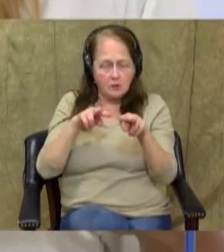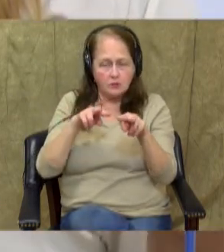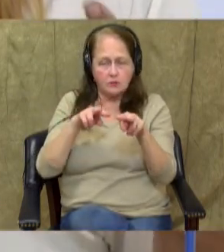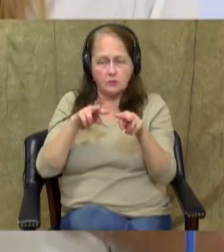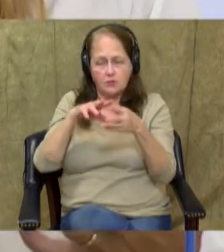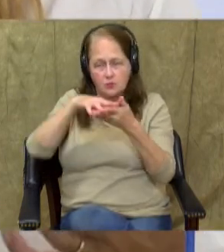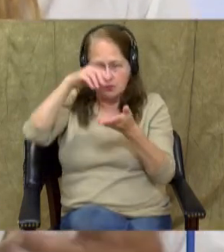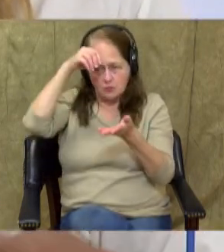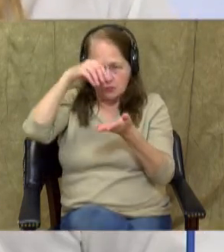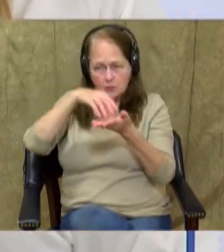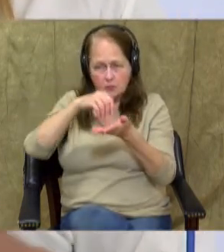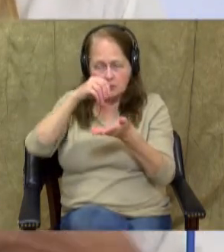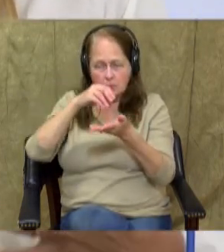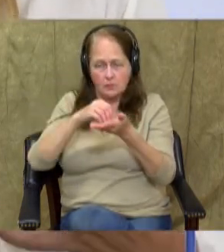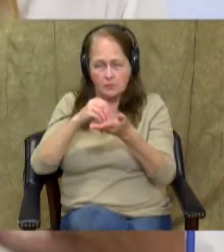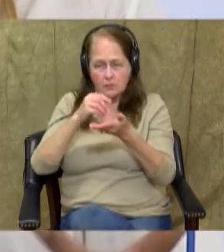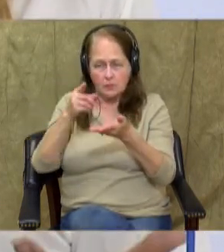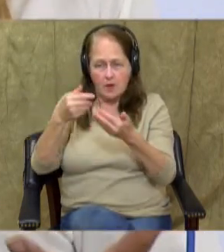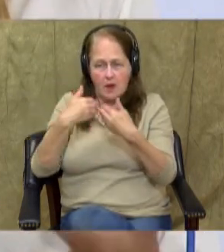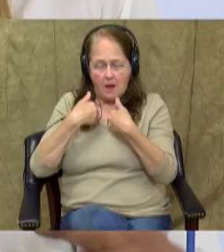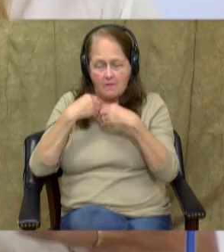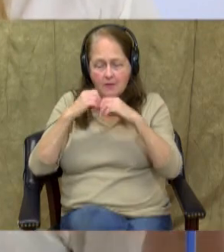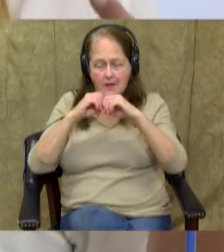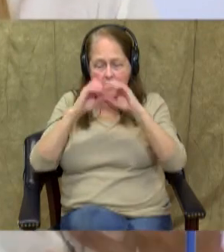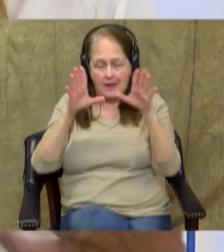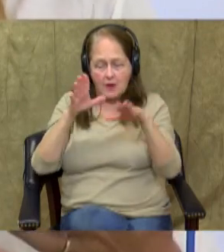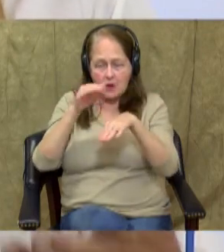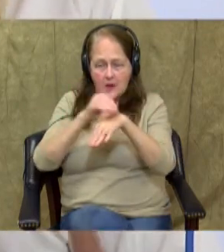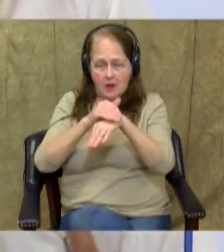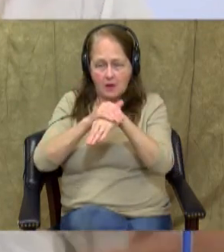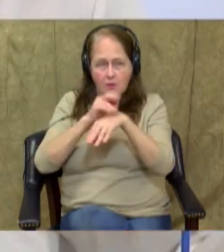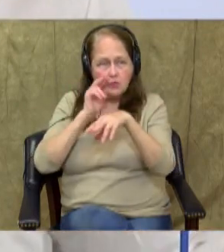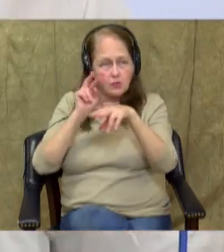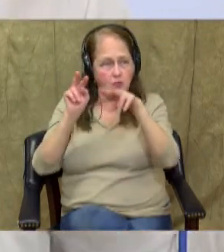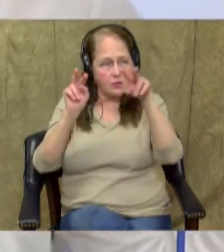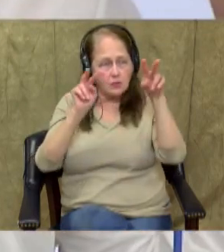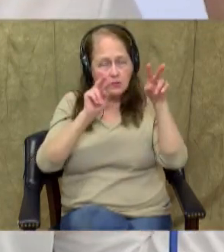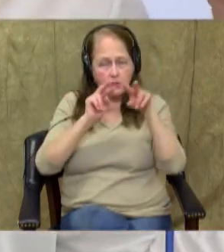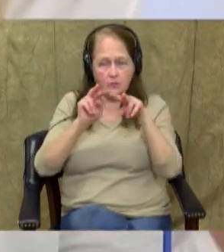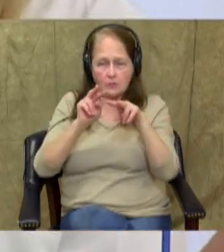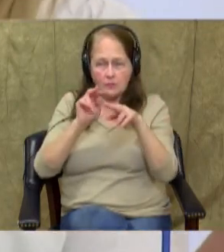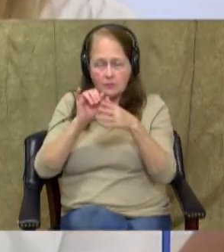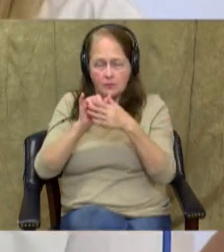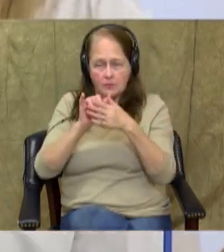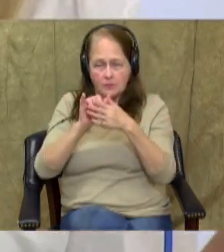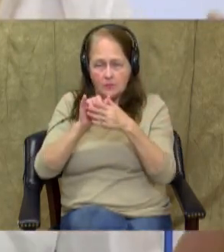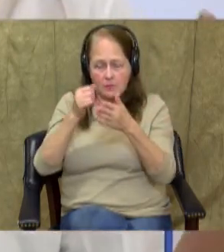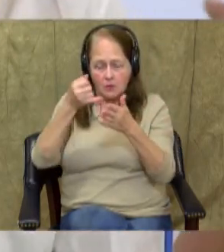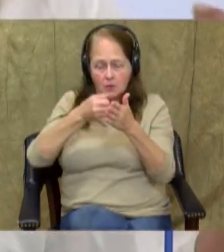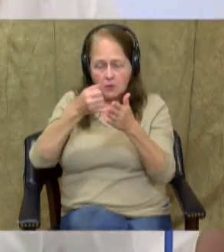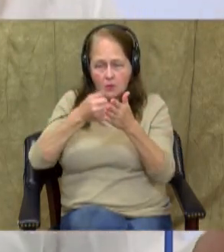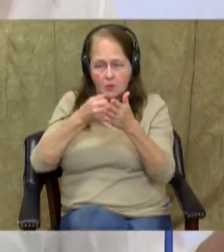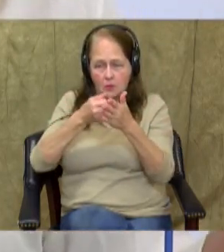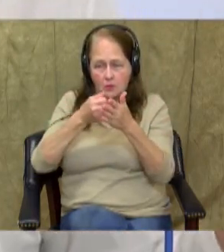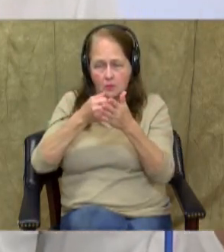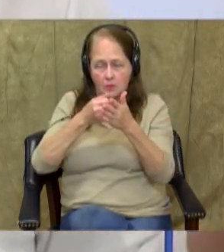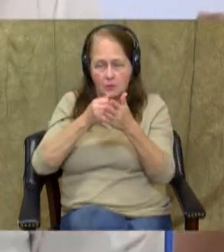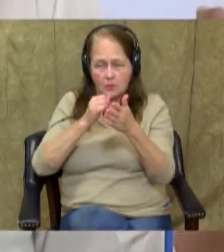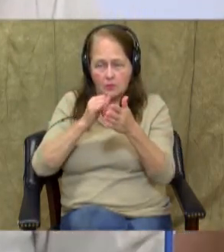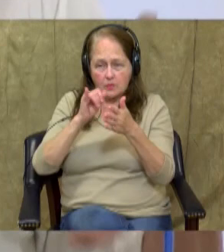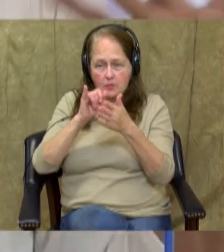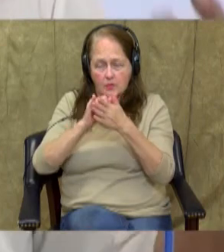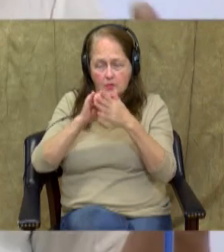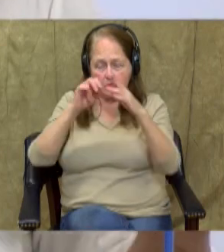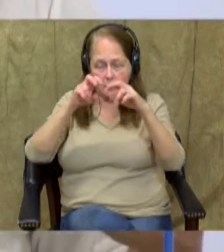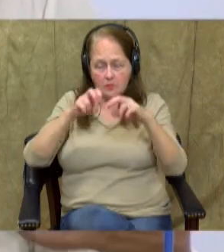is go look at the moon. As soon as you have a clear night, go out and look at it. If you're one of these artsy students who likes to draw,